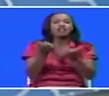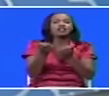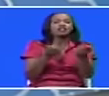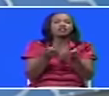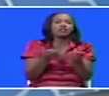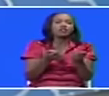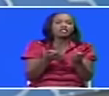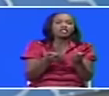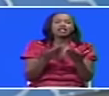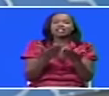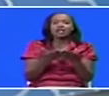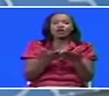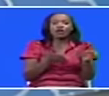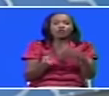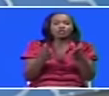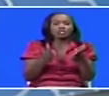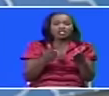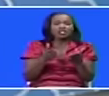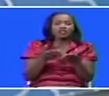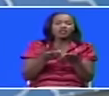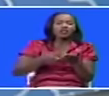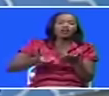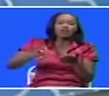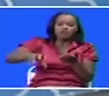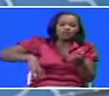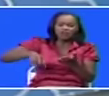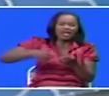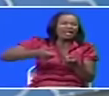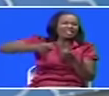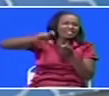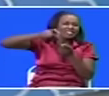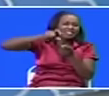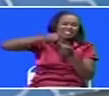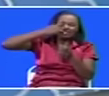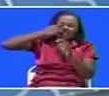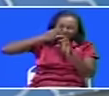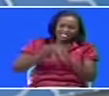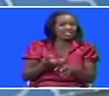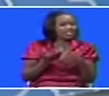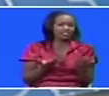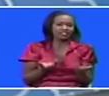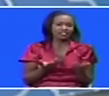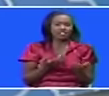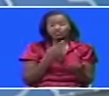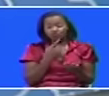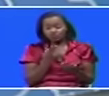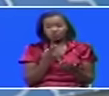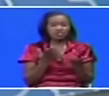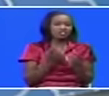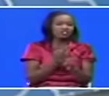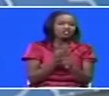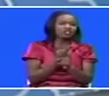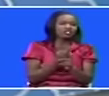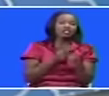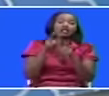hike bus fares, with some recording full bookings to various destinations. At the Afya Centre's bus stage, several passengers